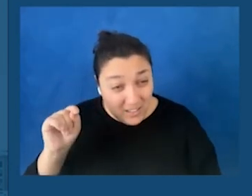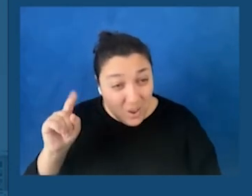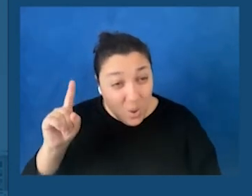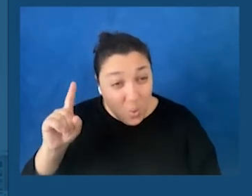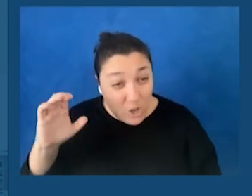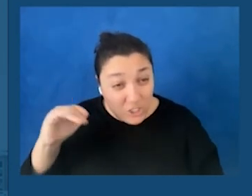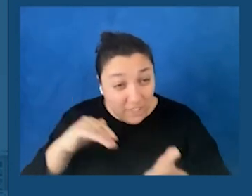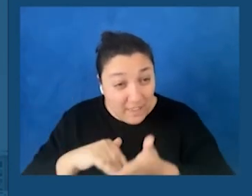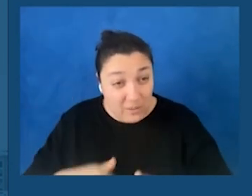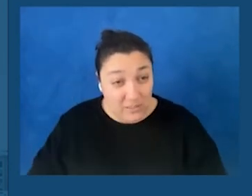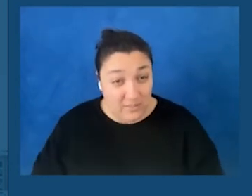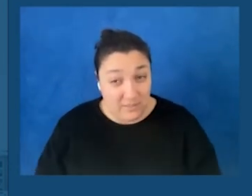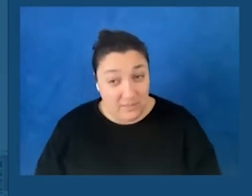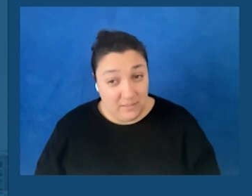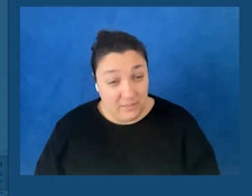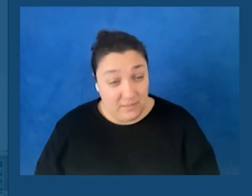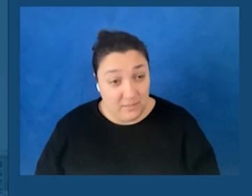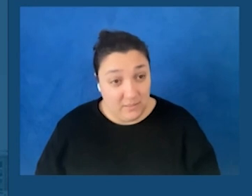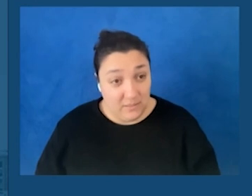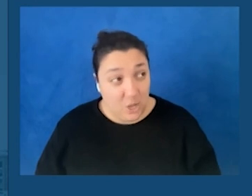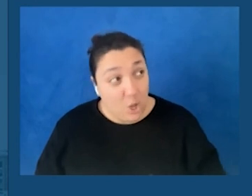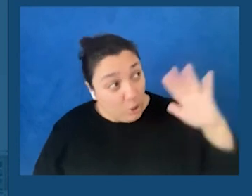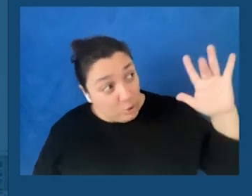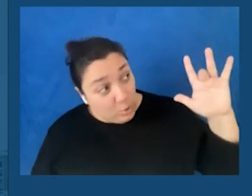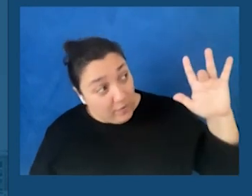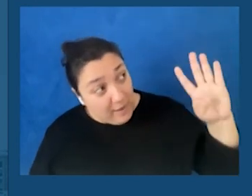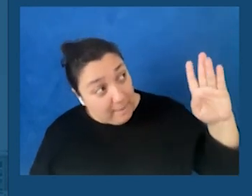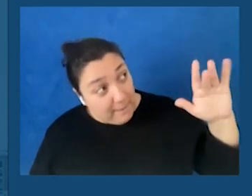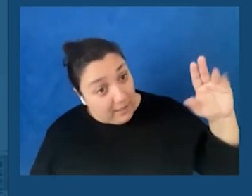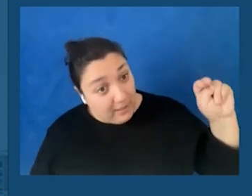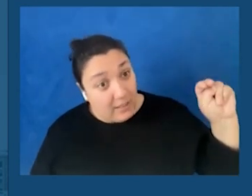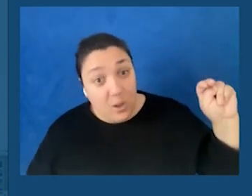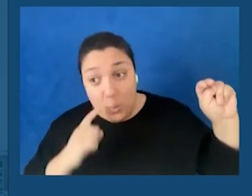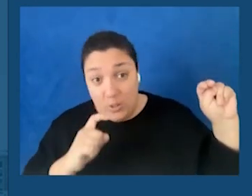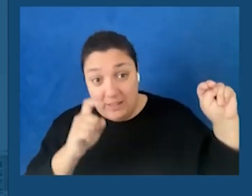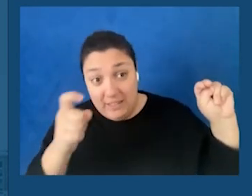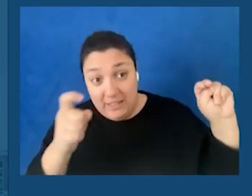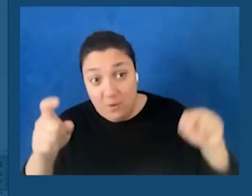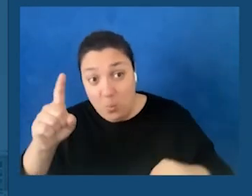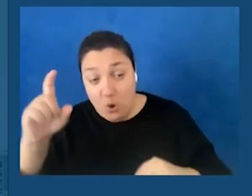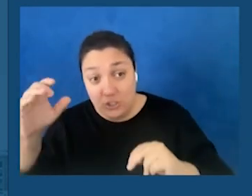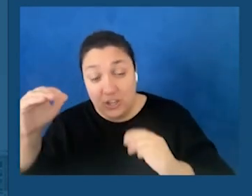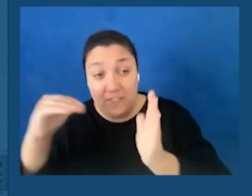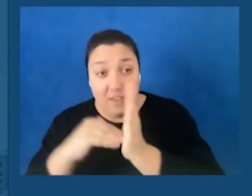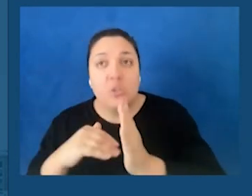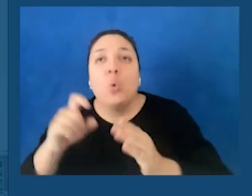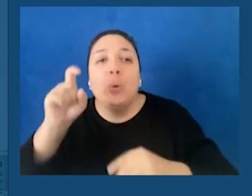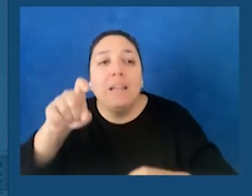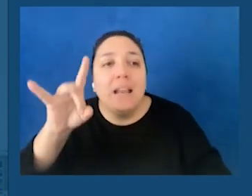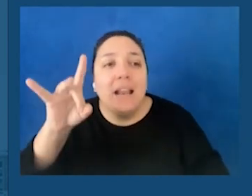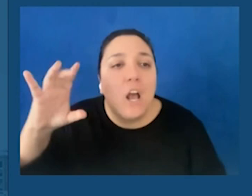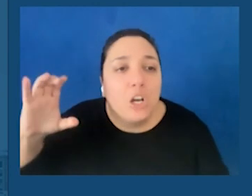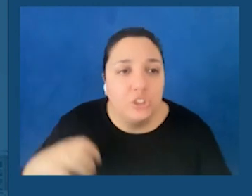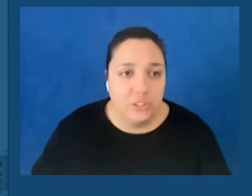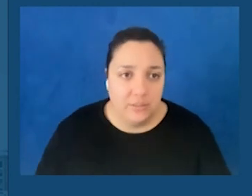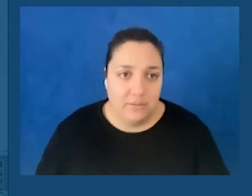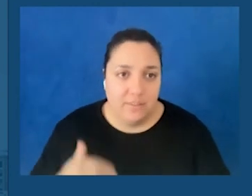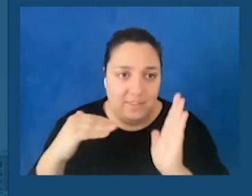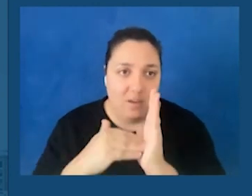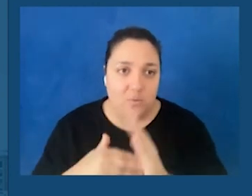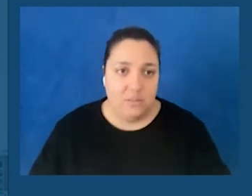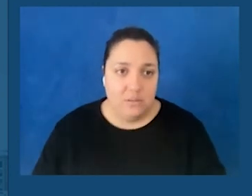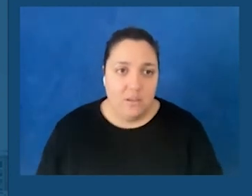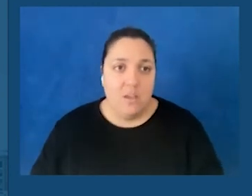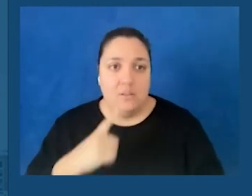100,000. $25 billion gets you 100,000 units. My friends, we need 800,000 units in the state of New York to meet the